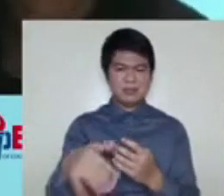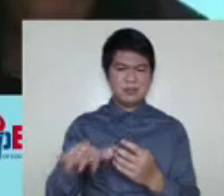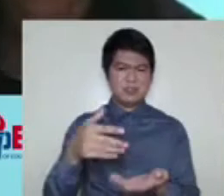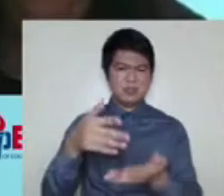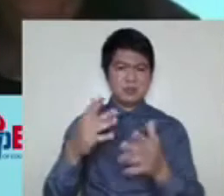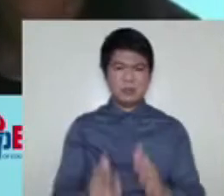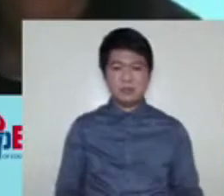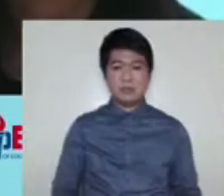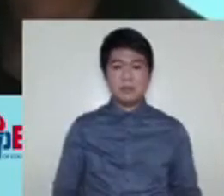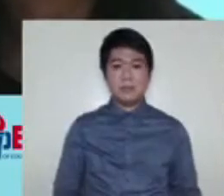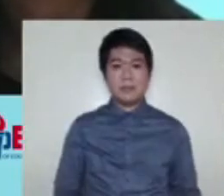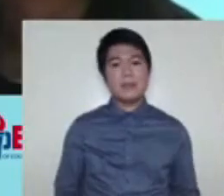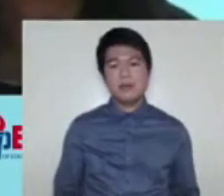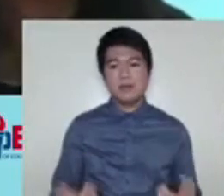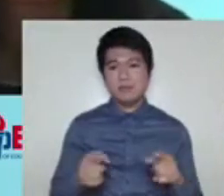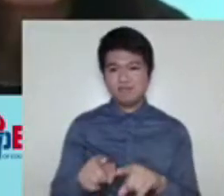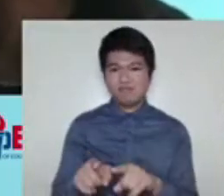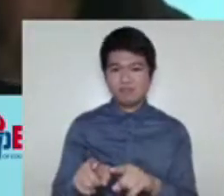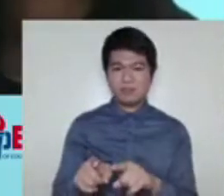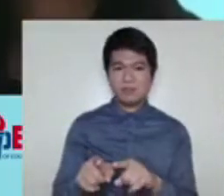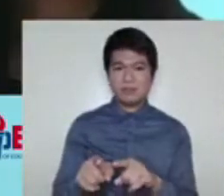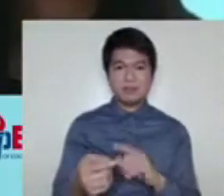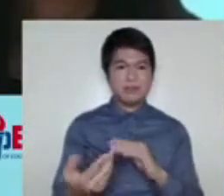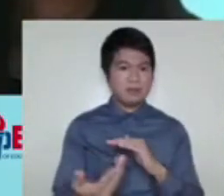with client or learner feedback.